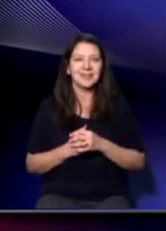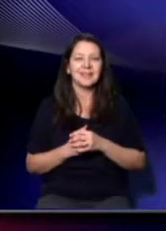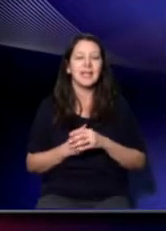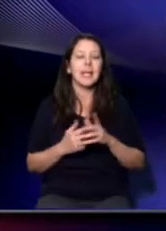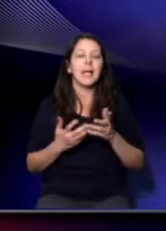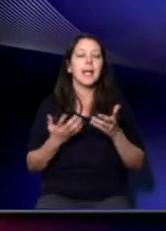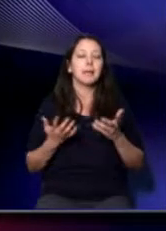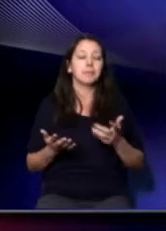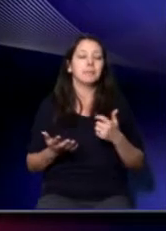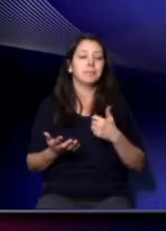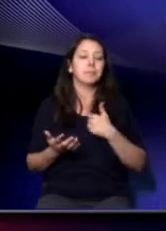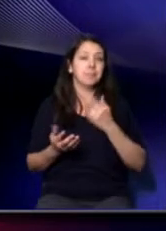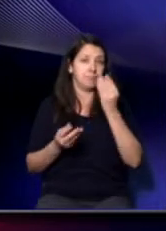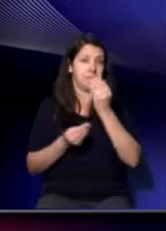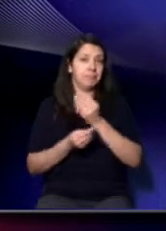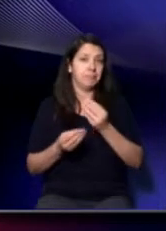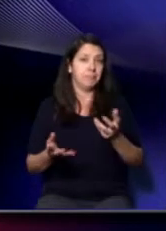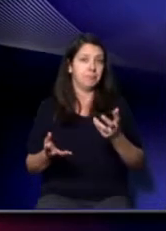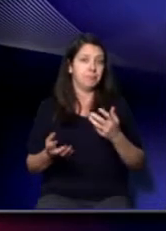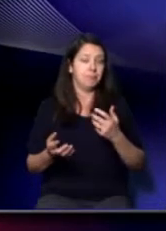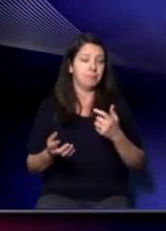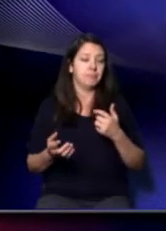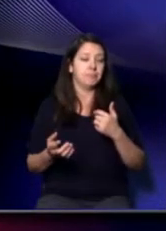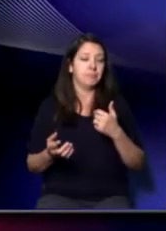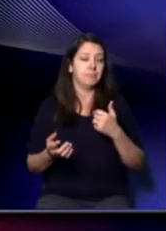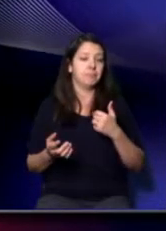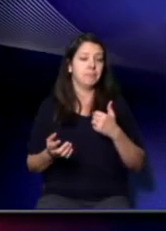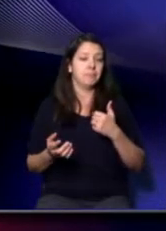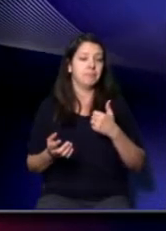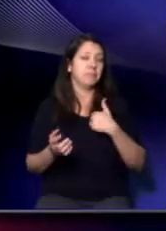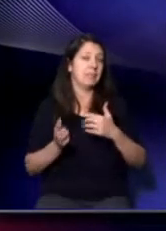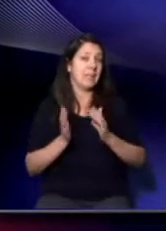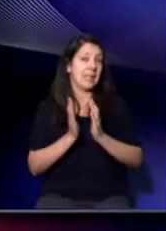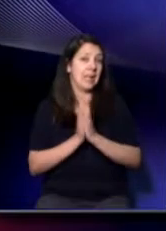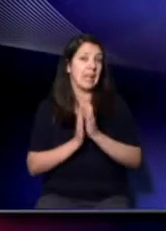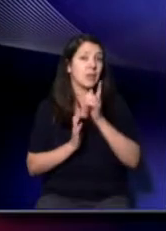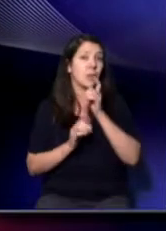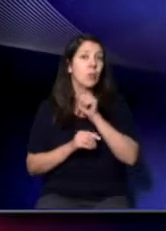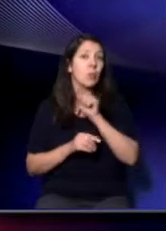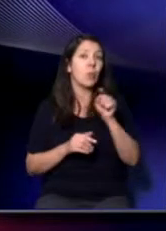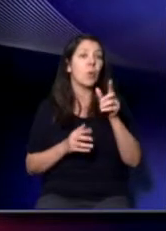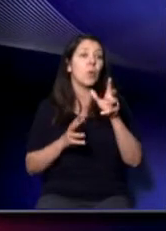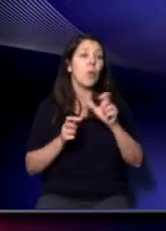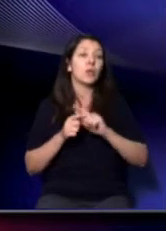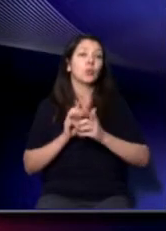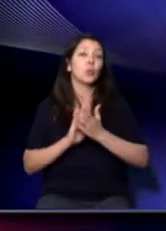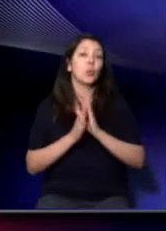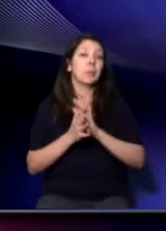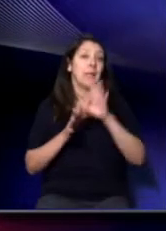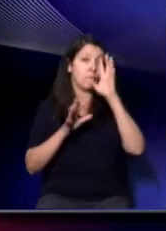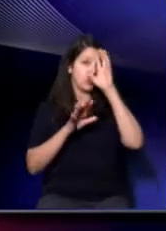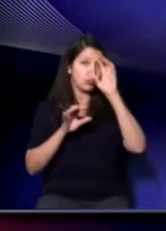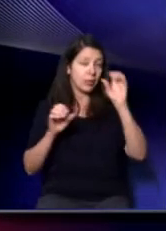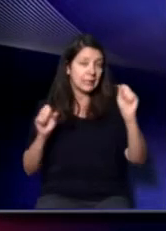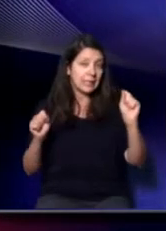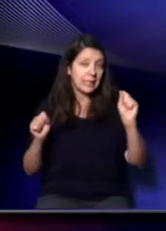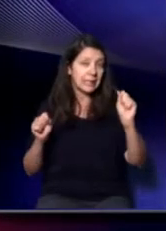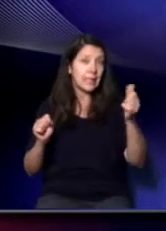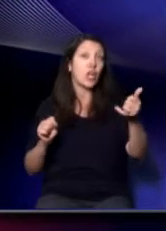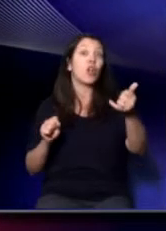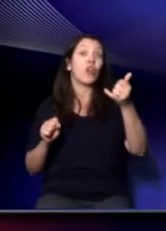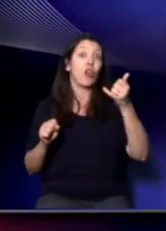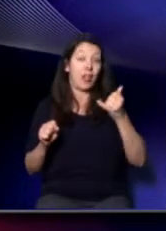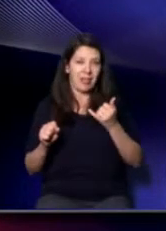Well, I'm going to tell you, I asked anybody who wanted to be president to give me a